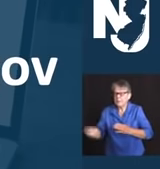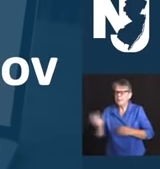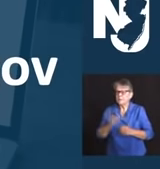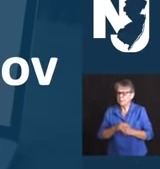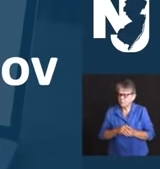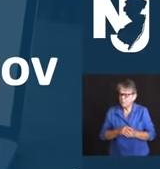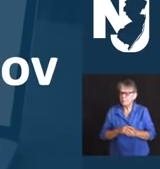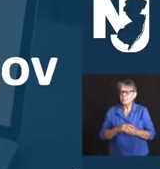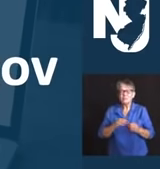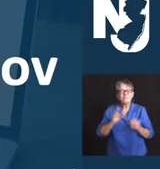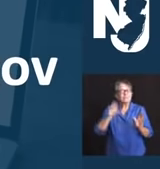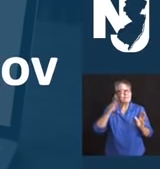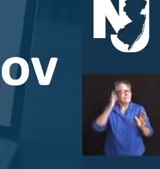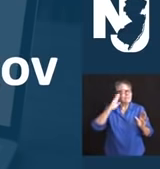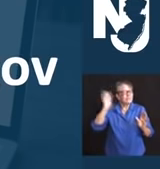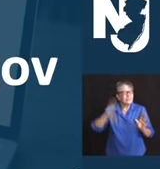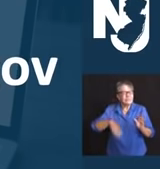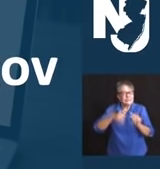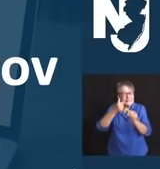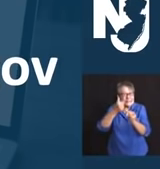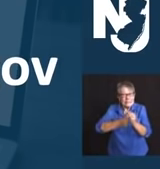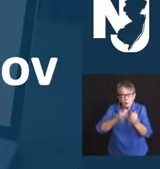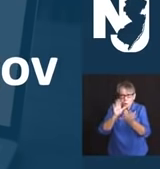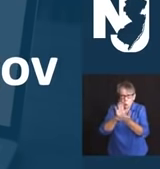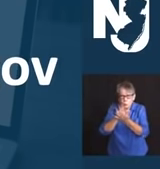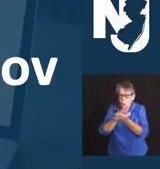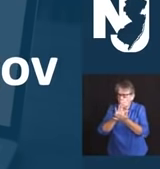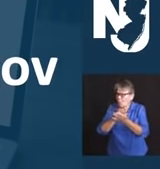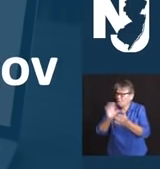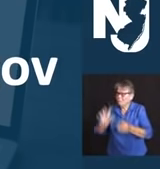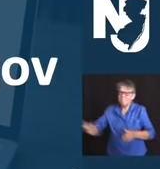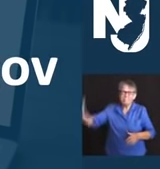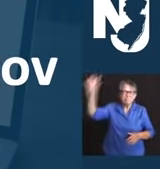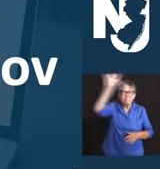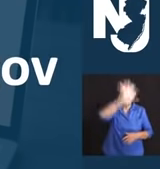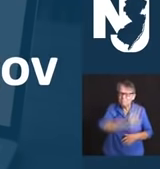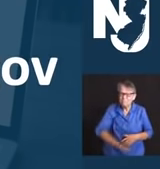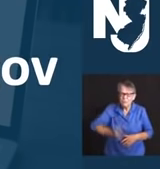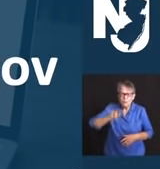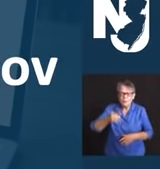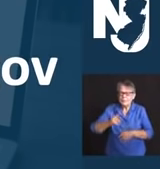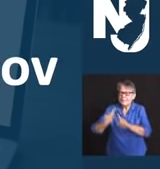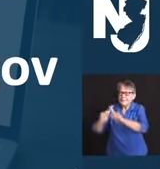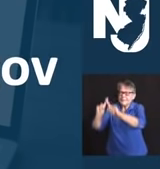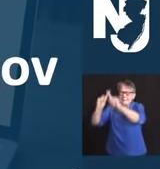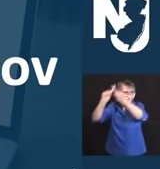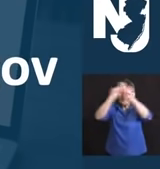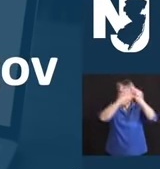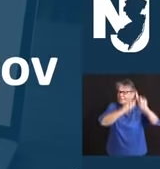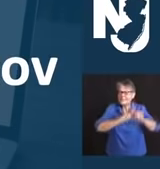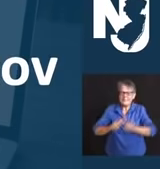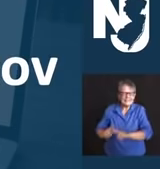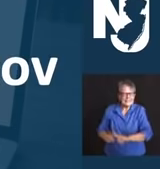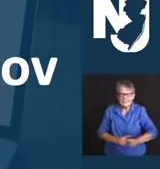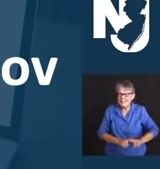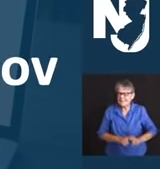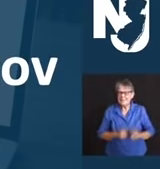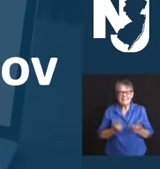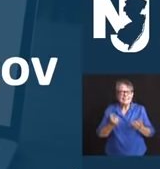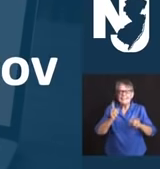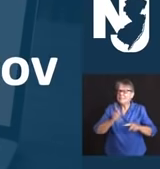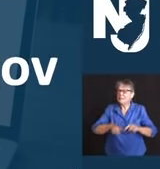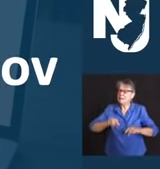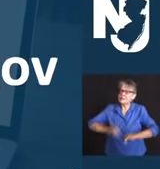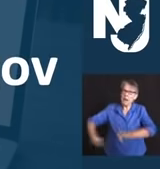think can be no, one-size-fits-all measures. We have asked our educational leaders to lead, and they have so far